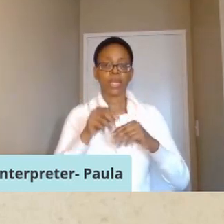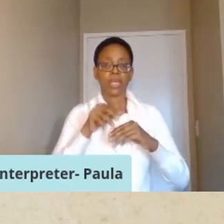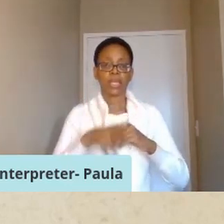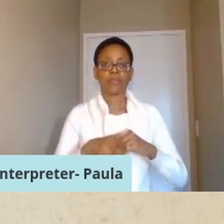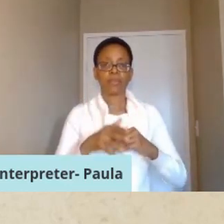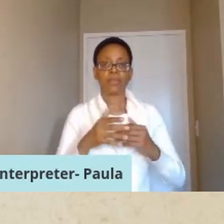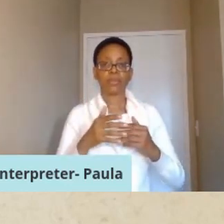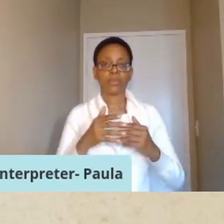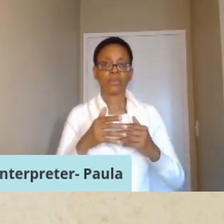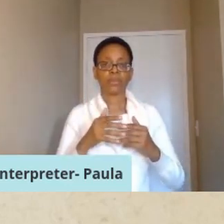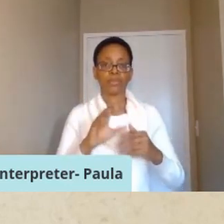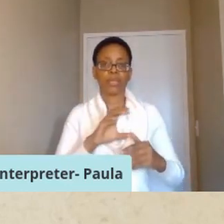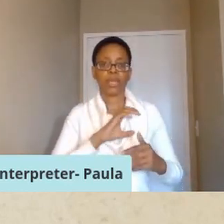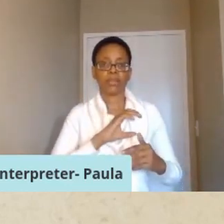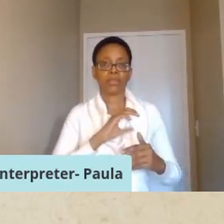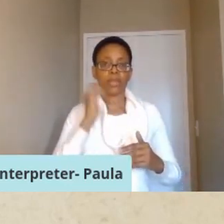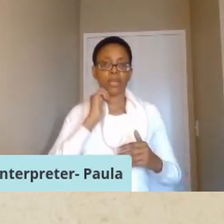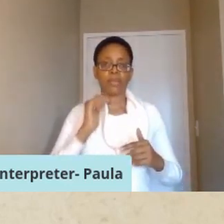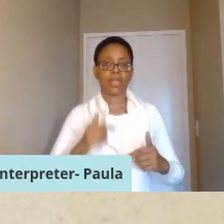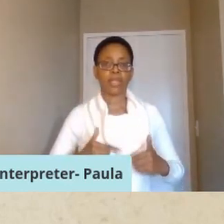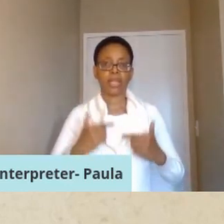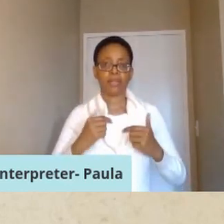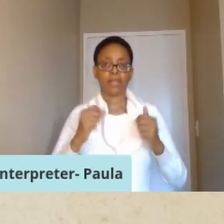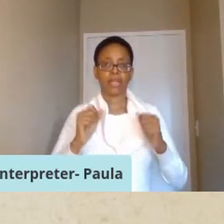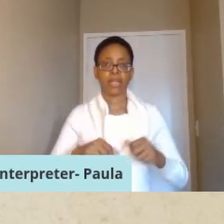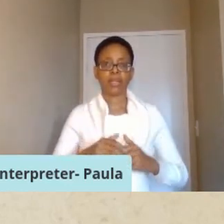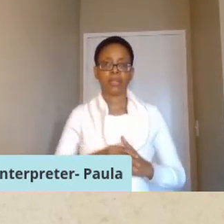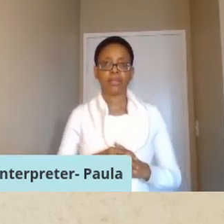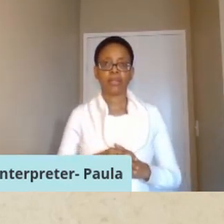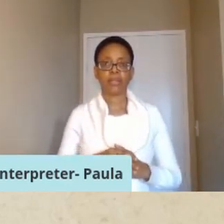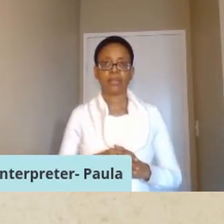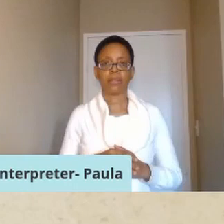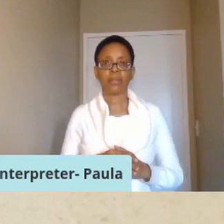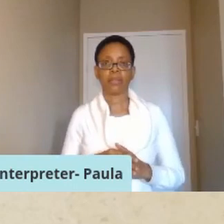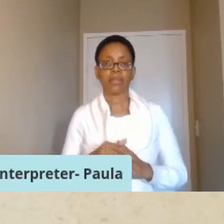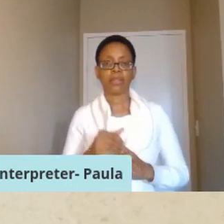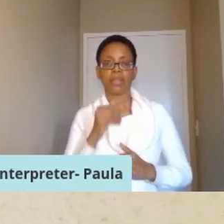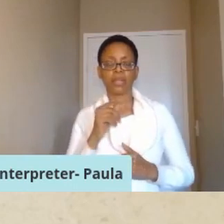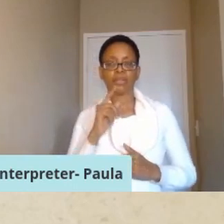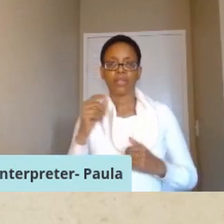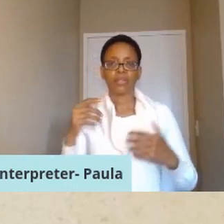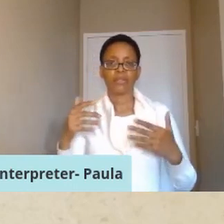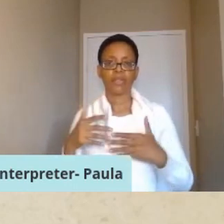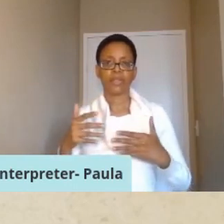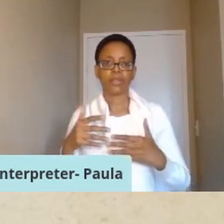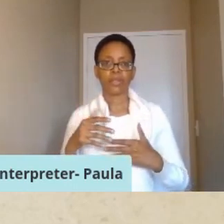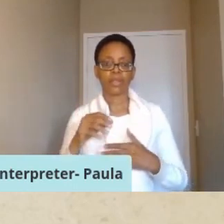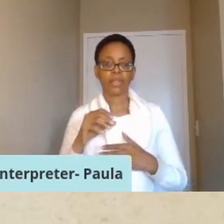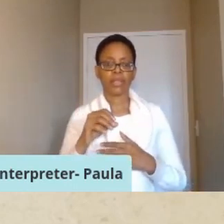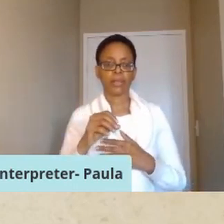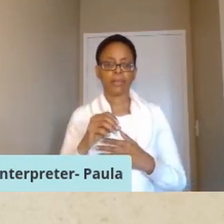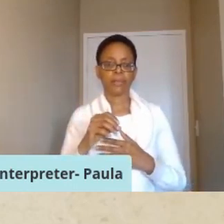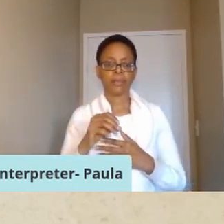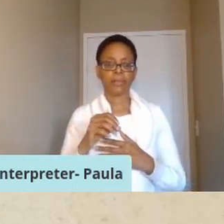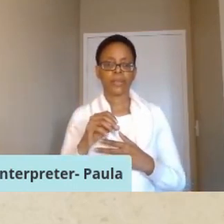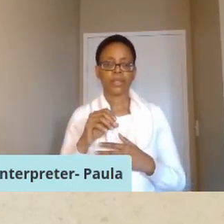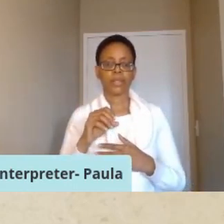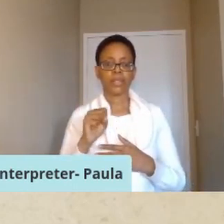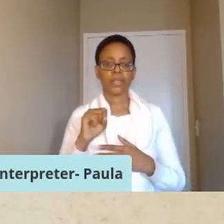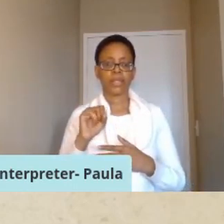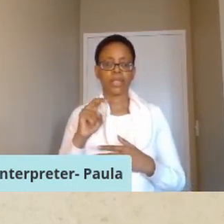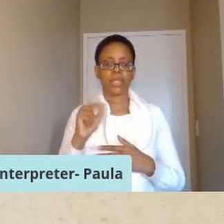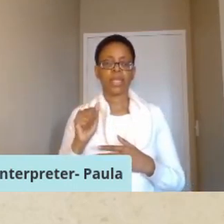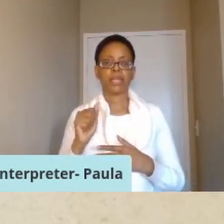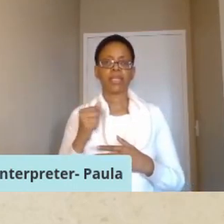daily life. For unrealistic fear, Ibn Sina gives an example. He